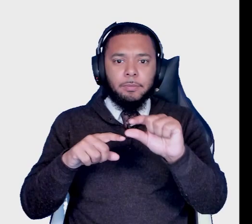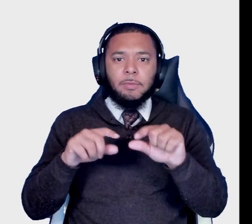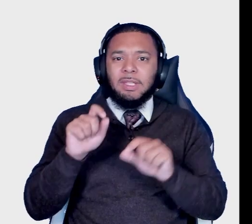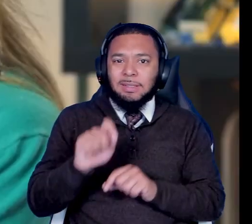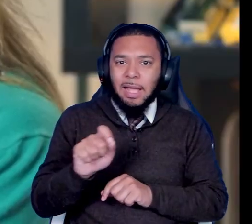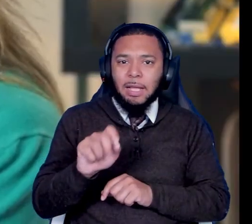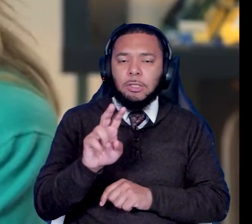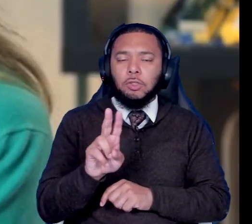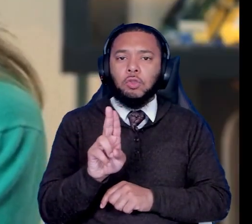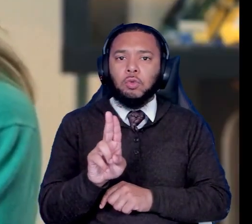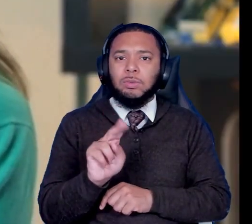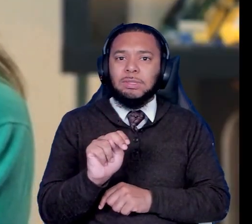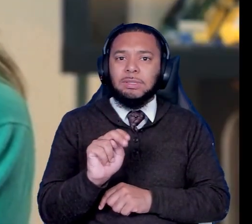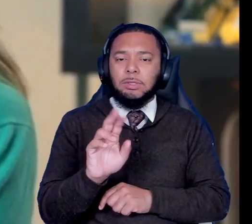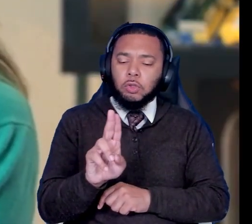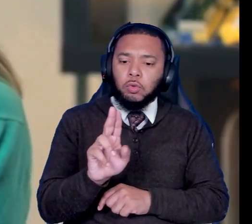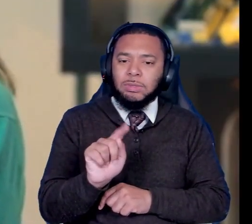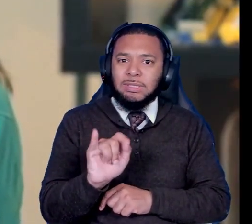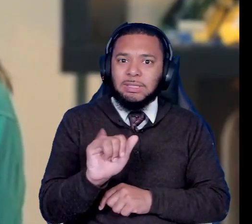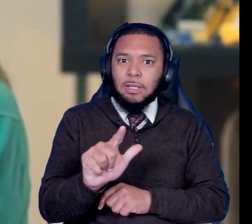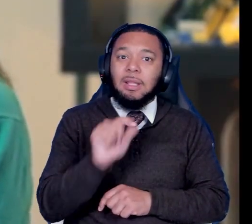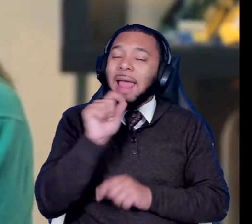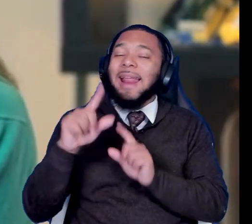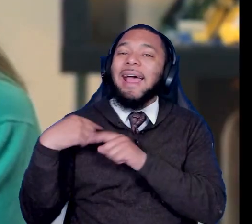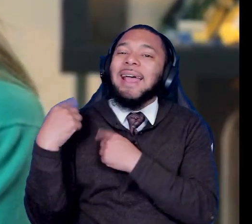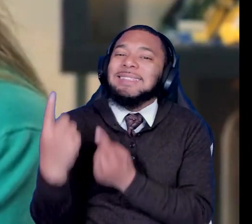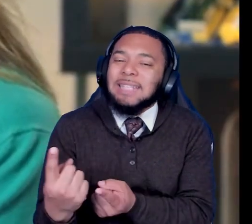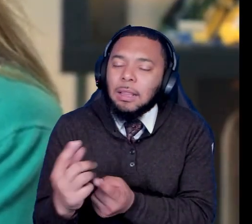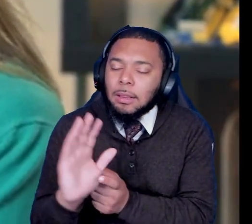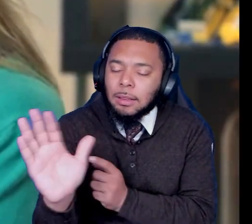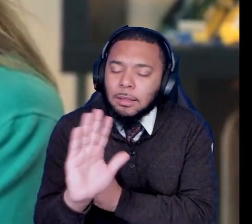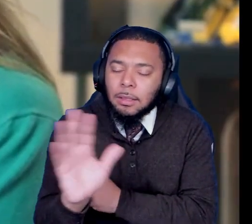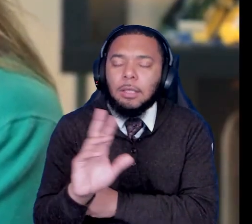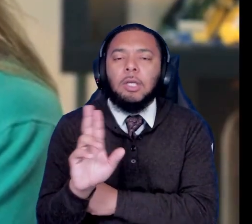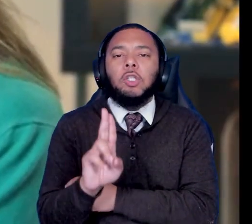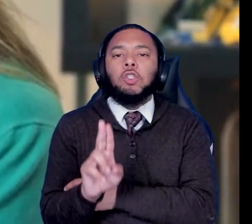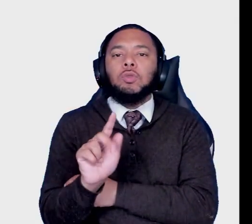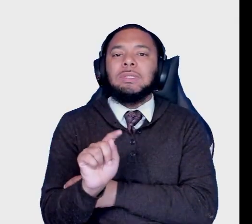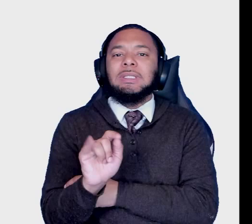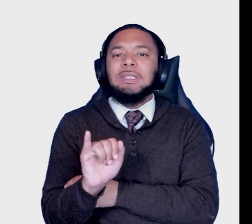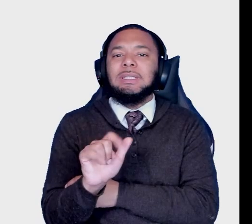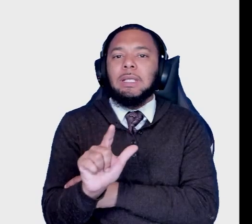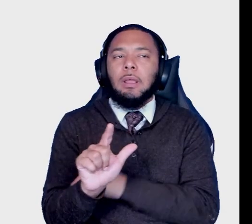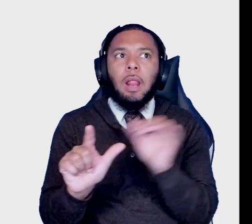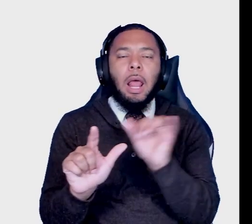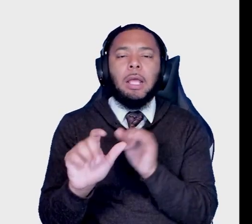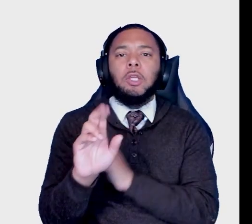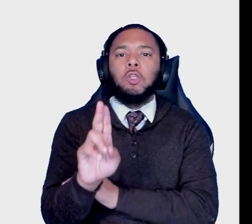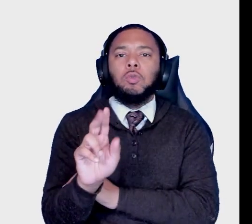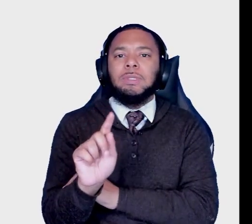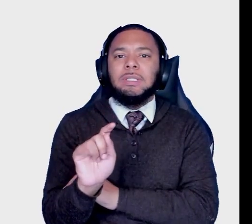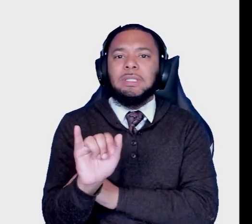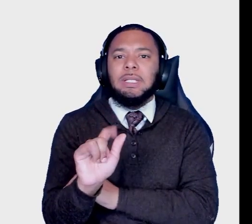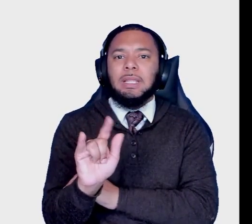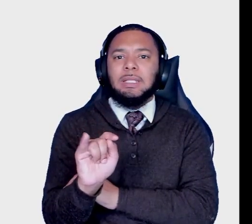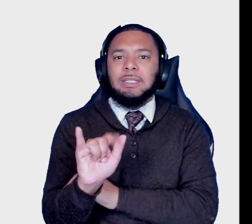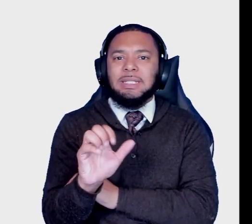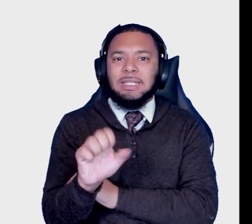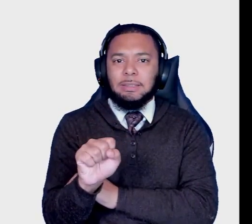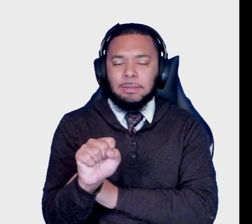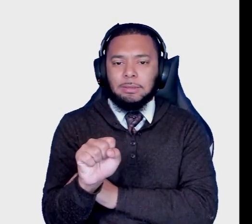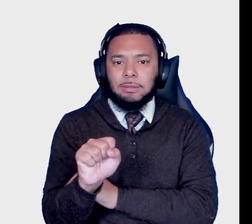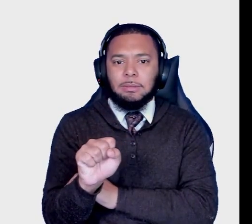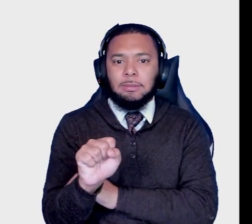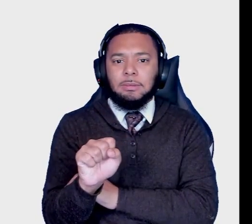.util. That is not until, it's util, as in utilities, and I'm just going to do